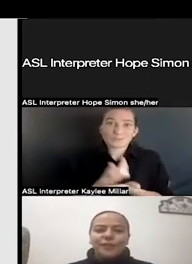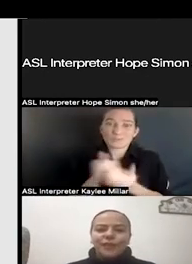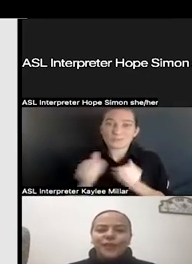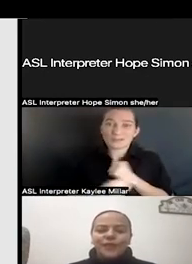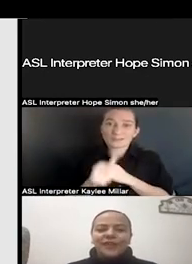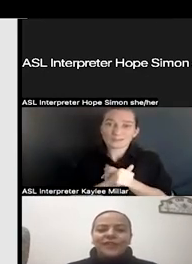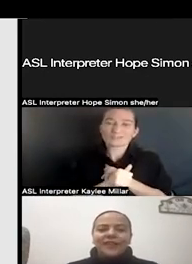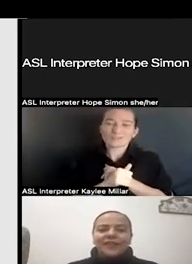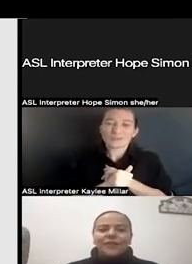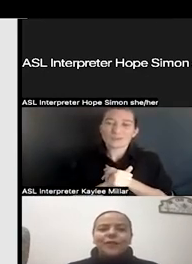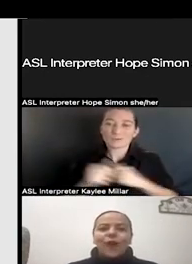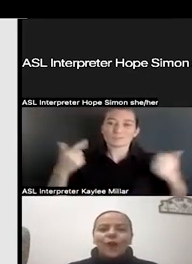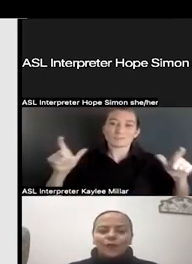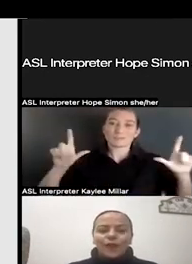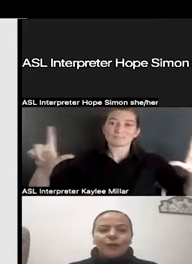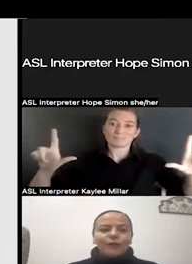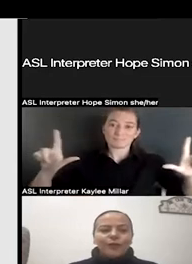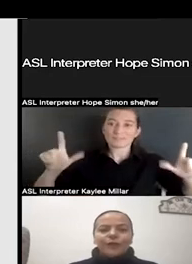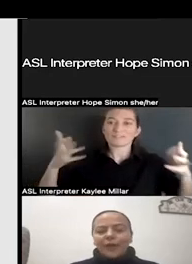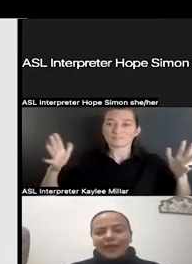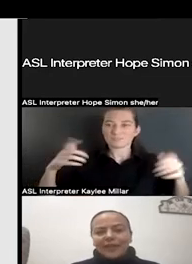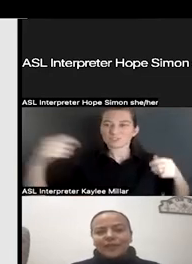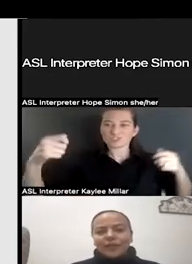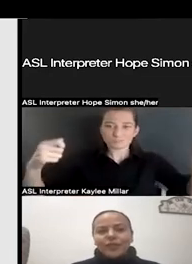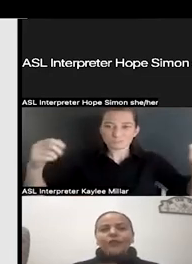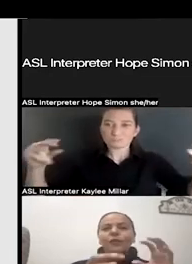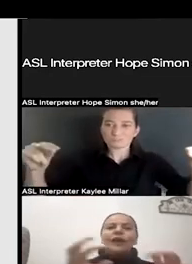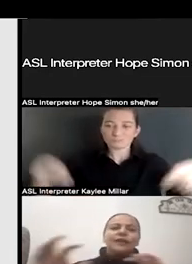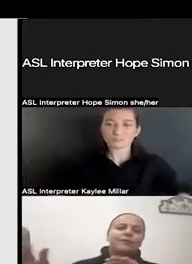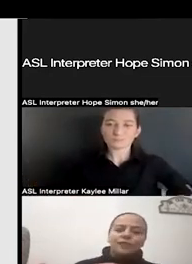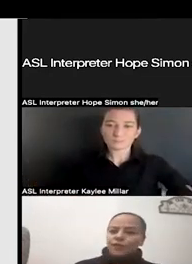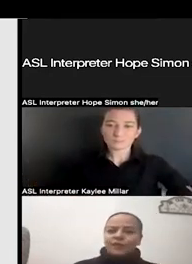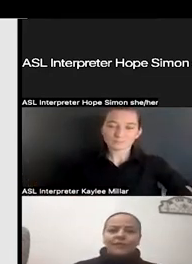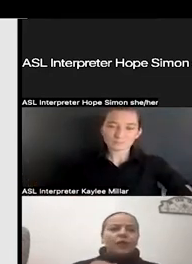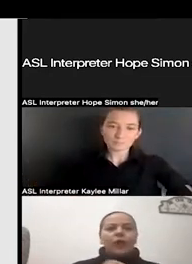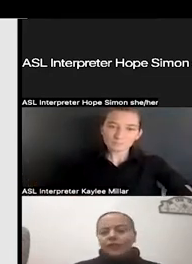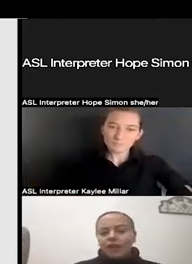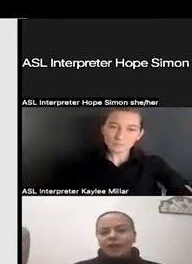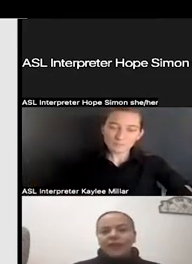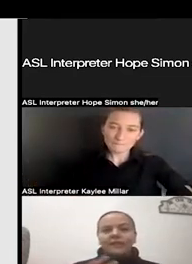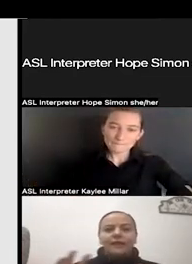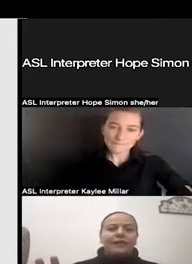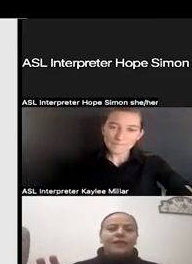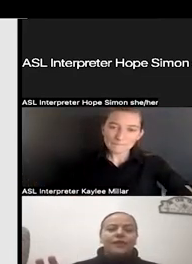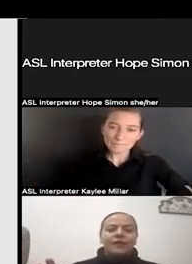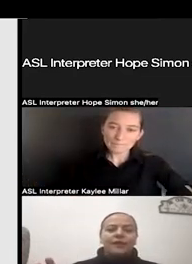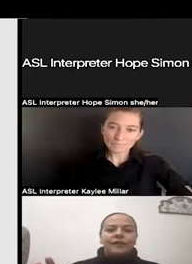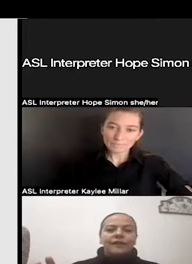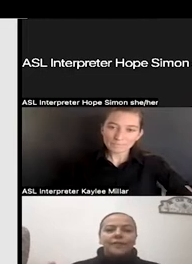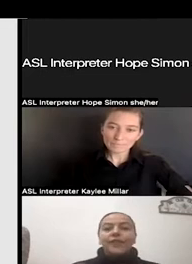those be secured. We were also able to use a putty to secure small items on surfaces like walkie-talkies and